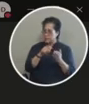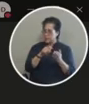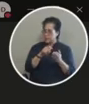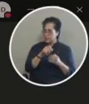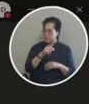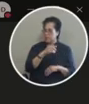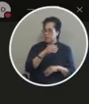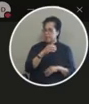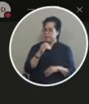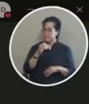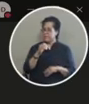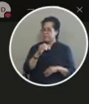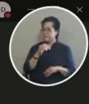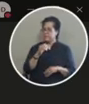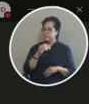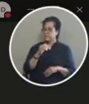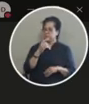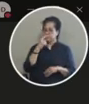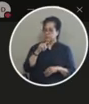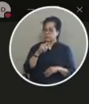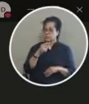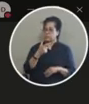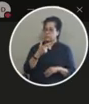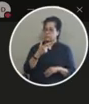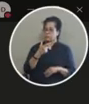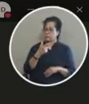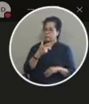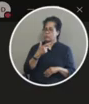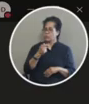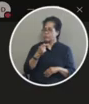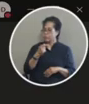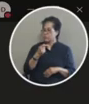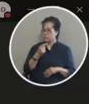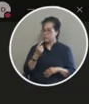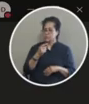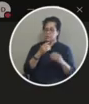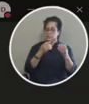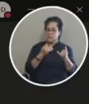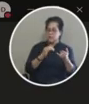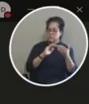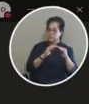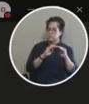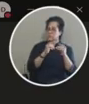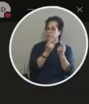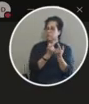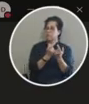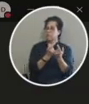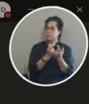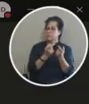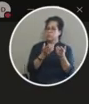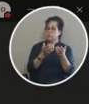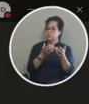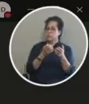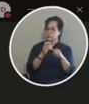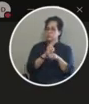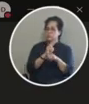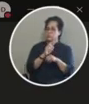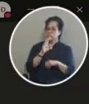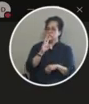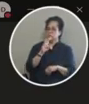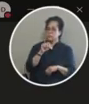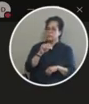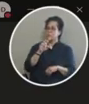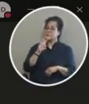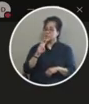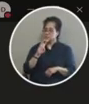for 44 acres. And now the same City Council wants to take $6.6